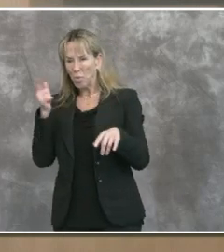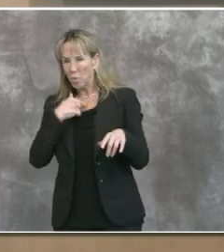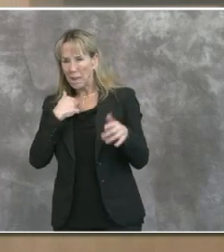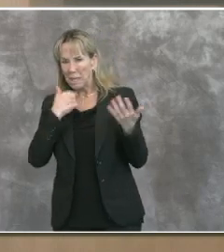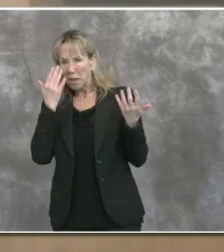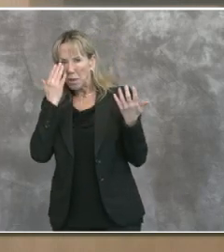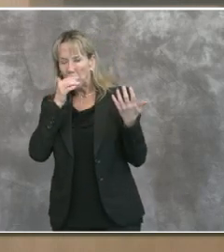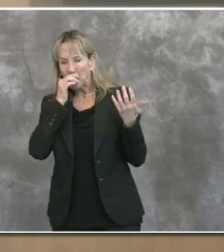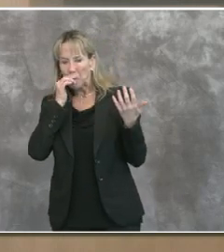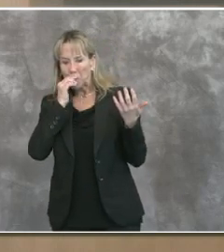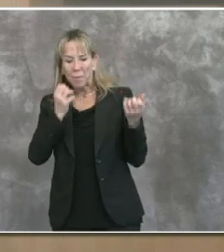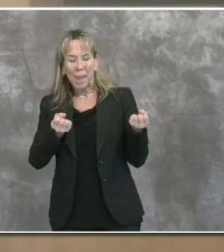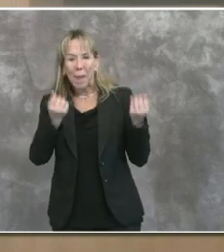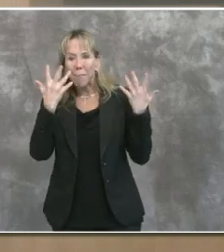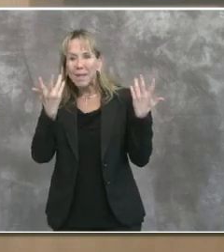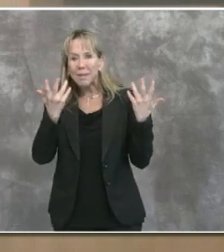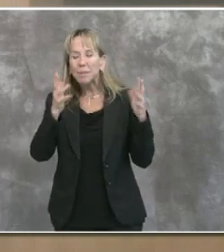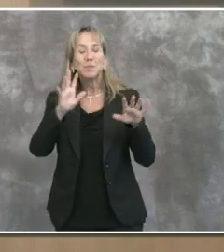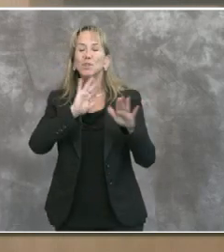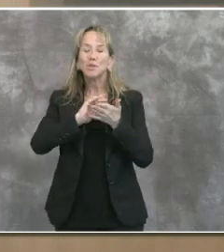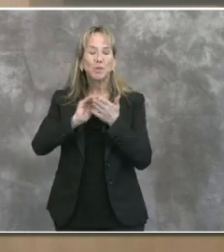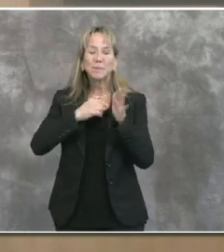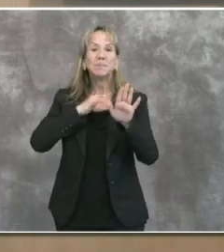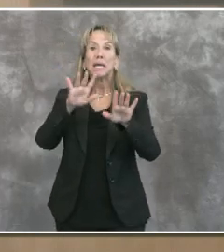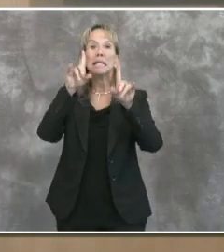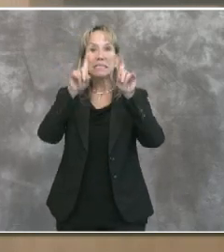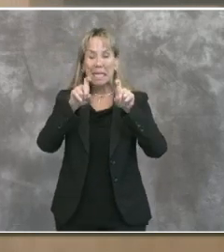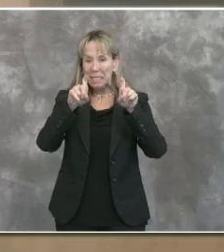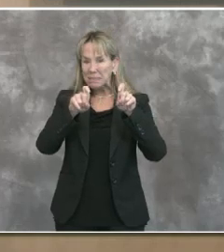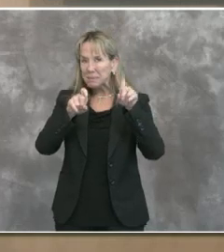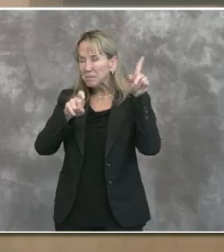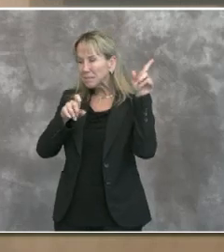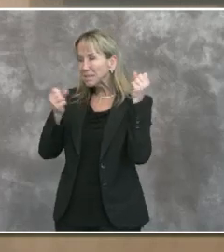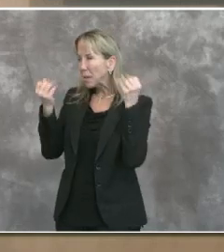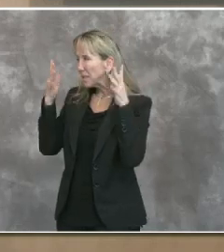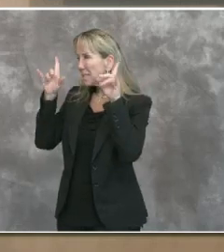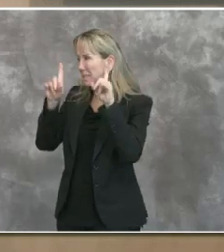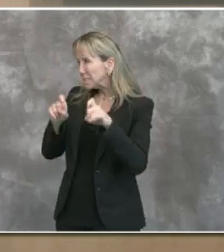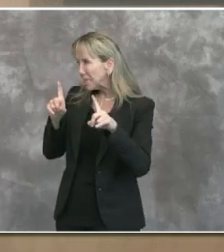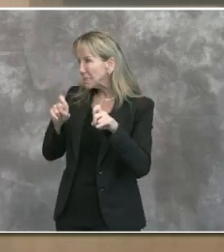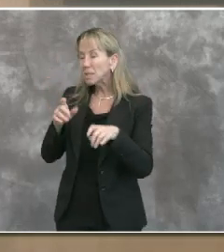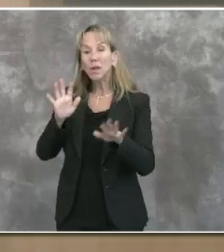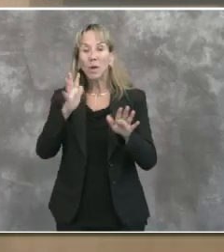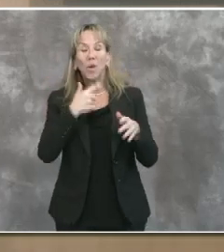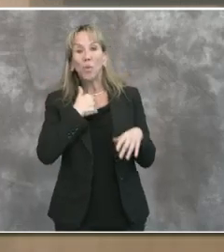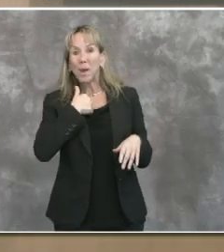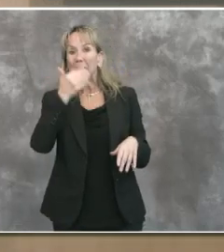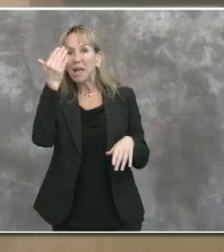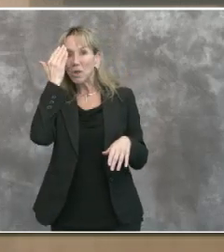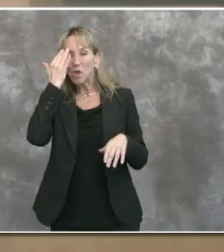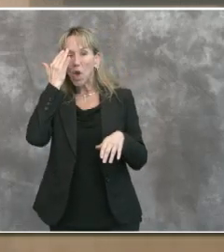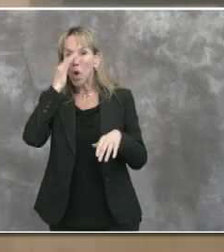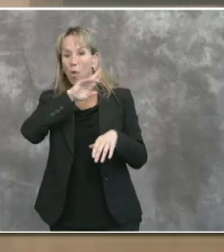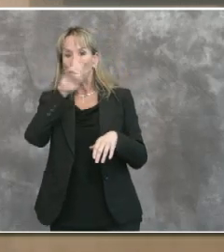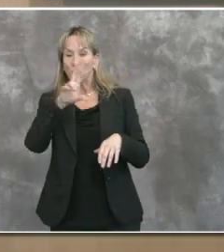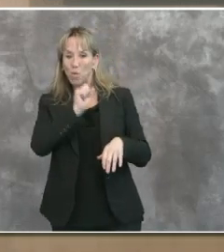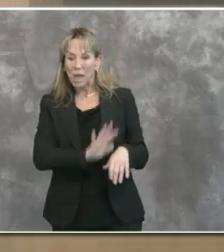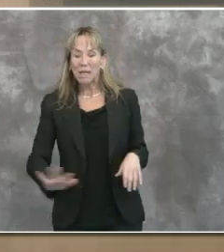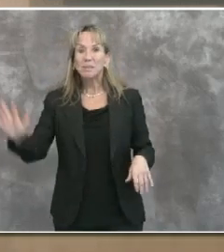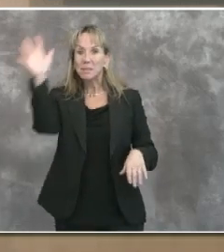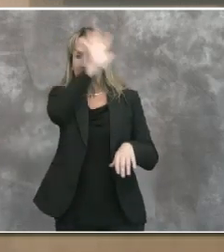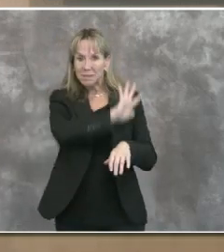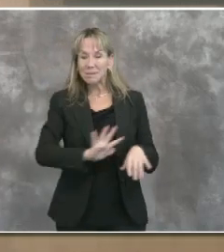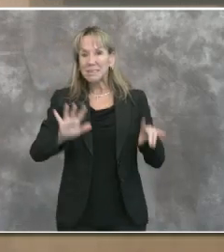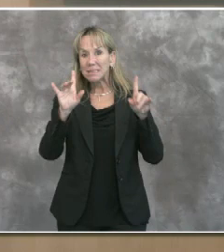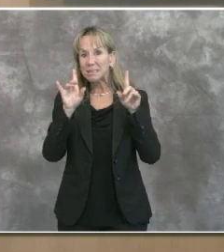commercial tests are being done? Well, we know what the national capacity is, and since we only get a couple hundred